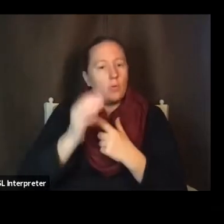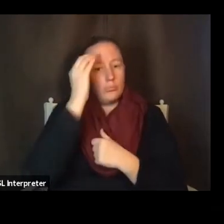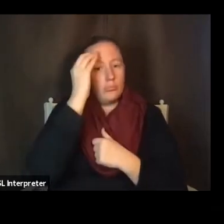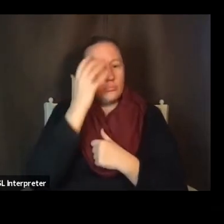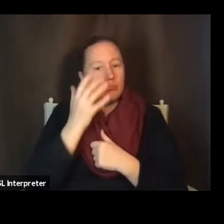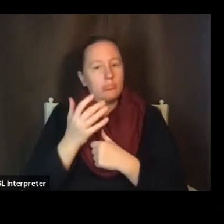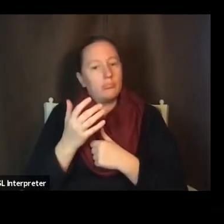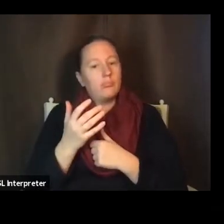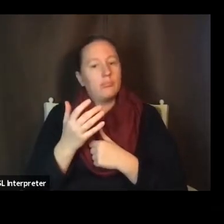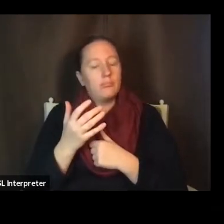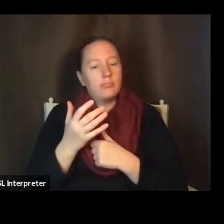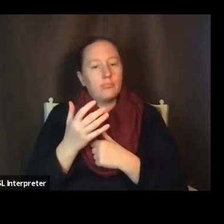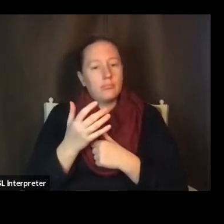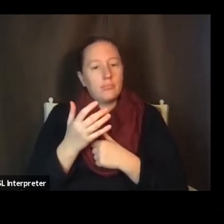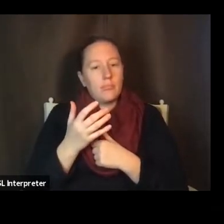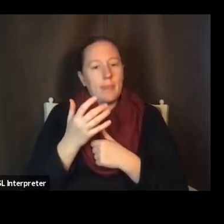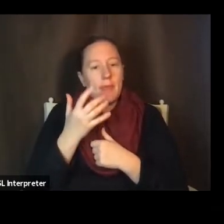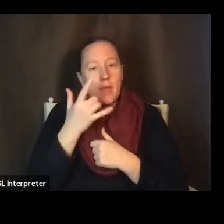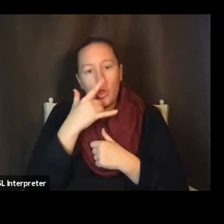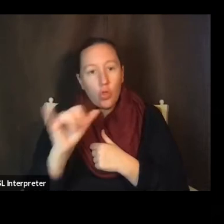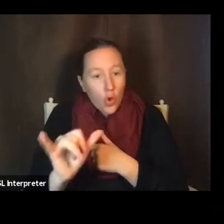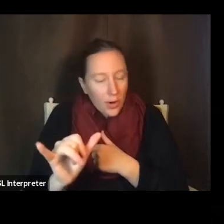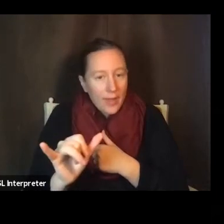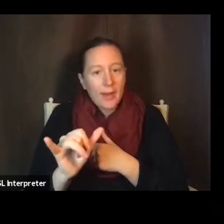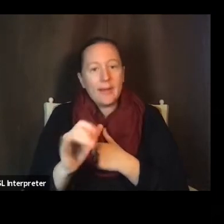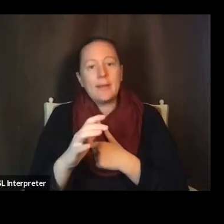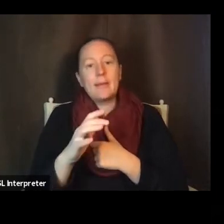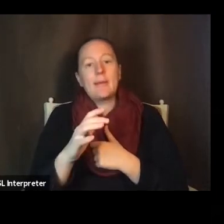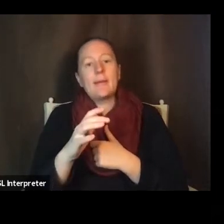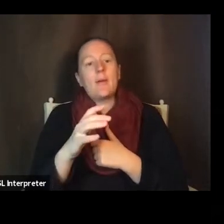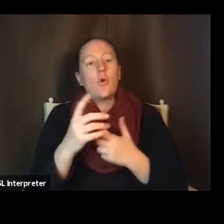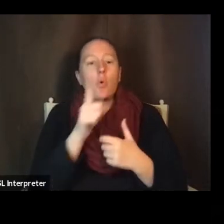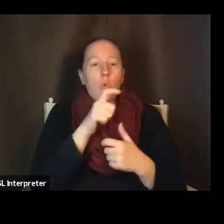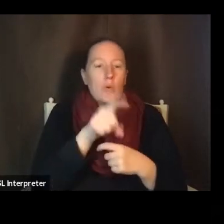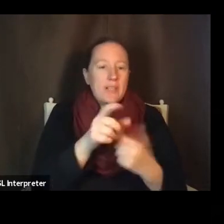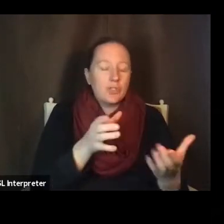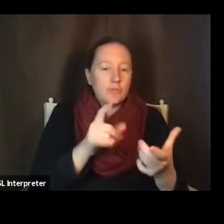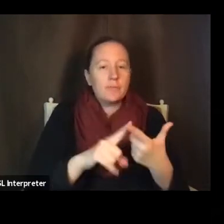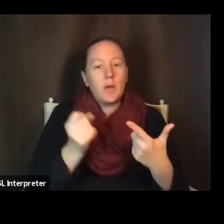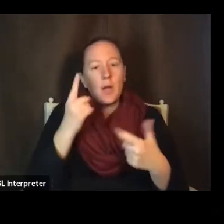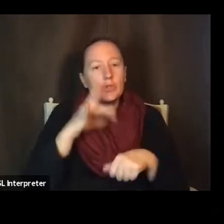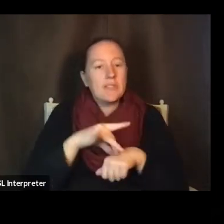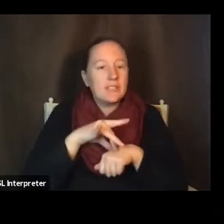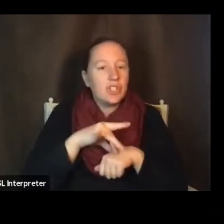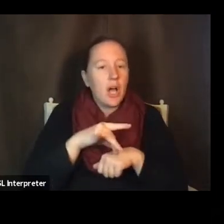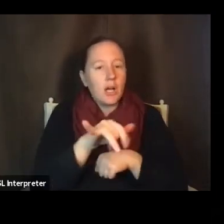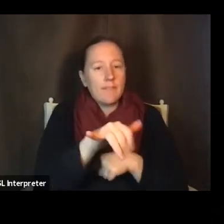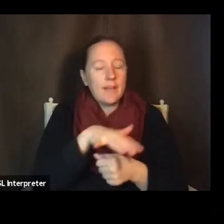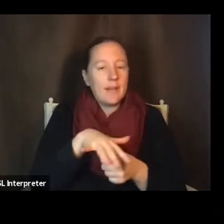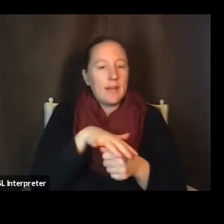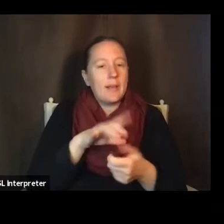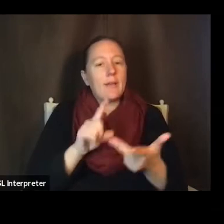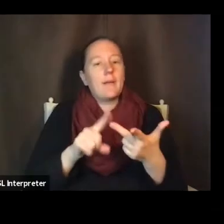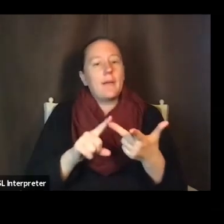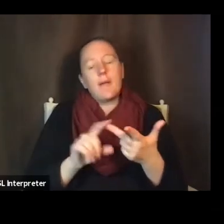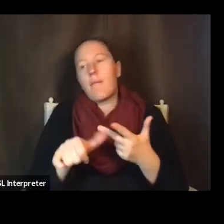individuals that are seeking services. They have good understanding of geography and some of the other pieces that we know stand out for individuals who think